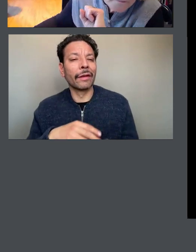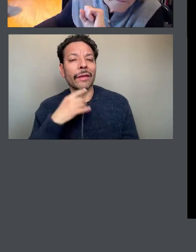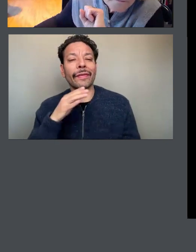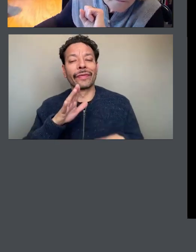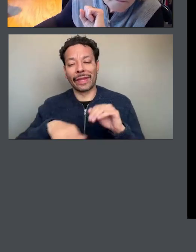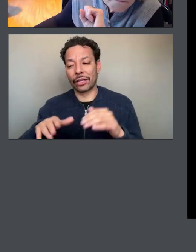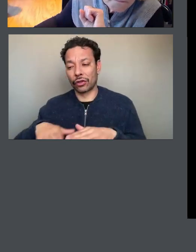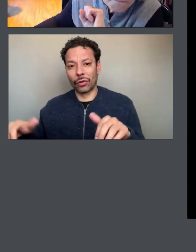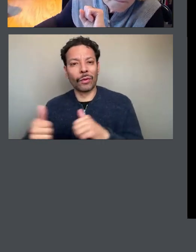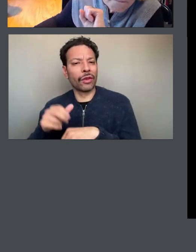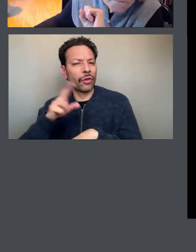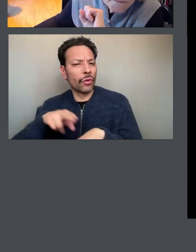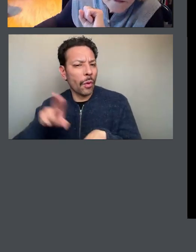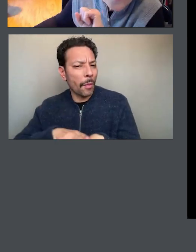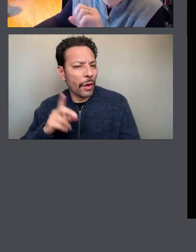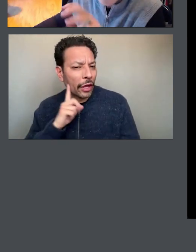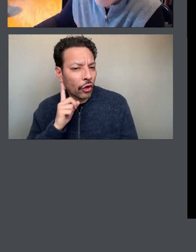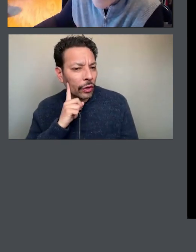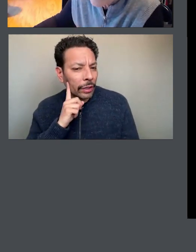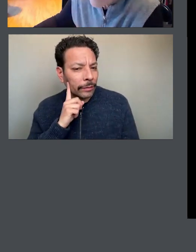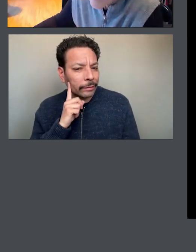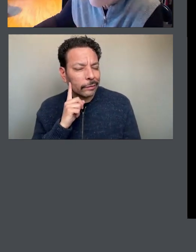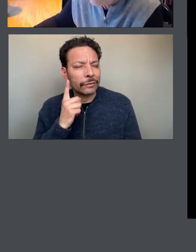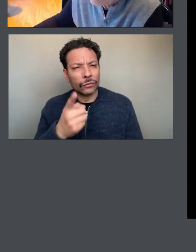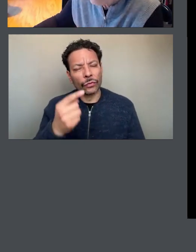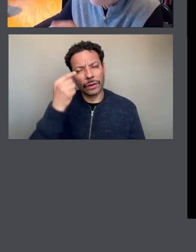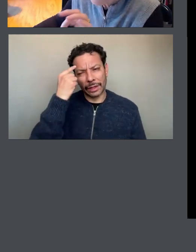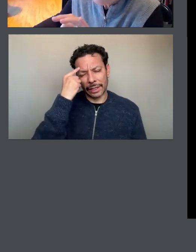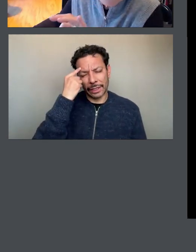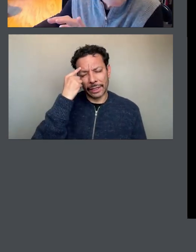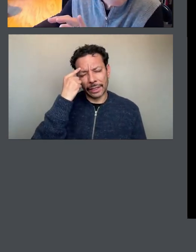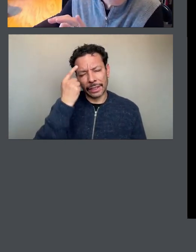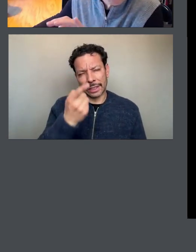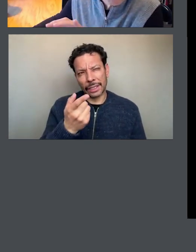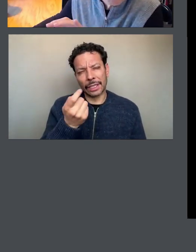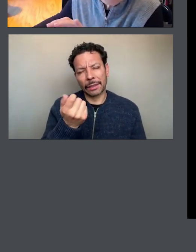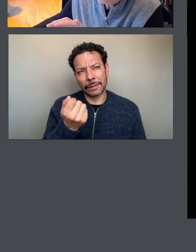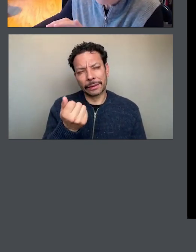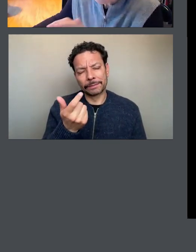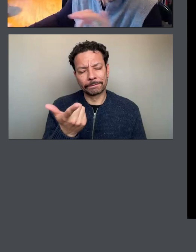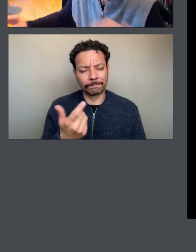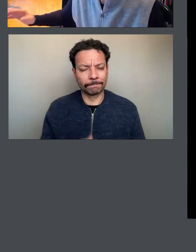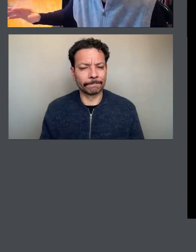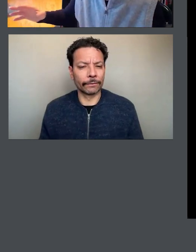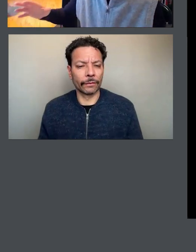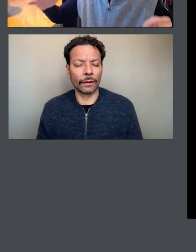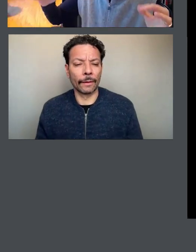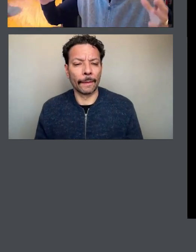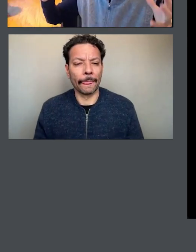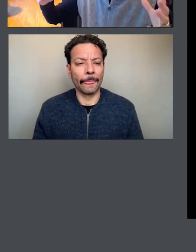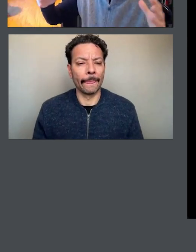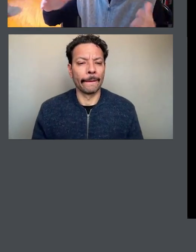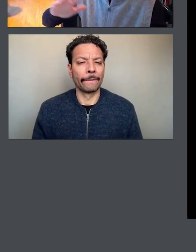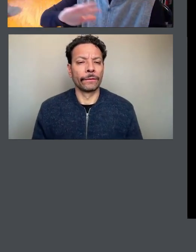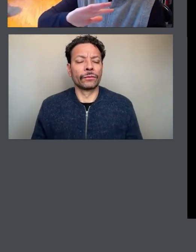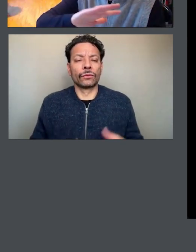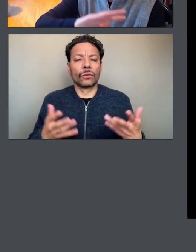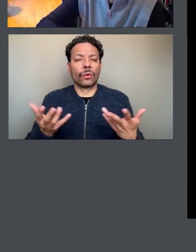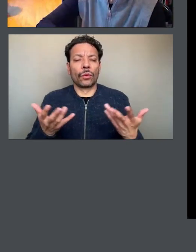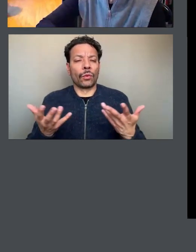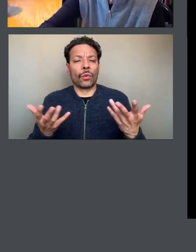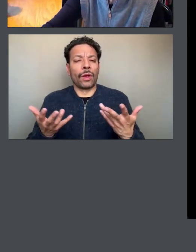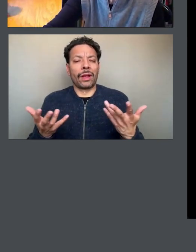hearing. So think about that a little bit. That what is it